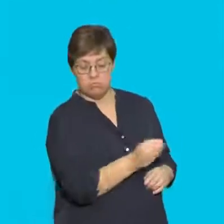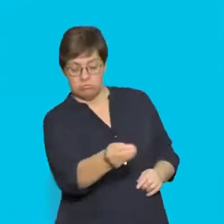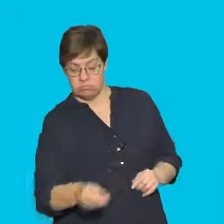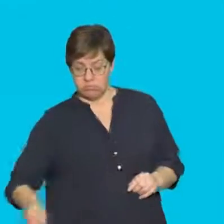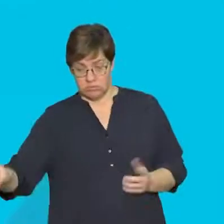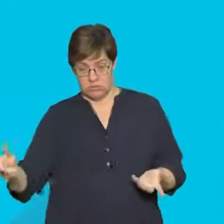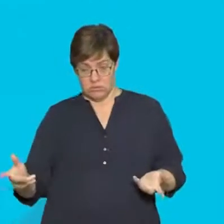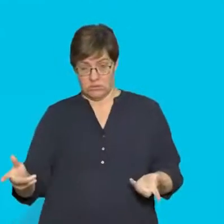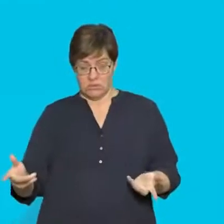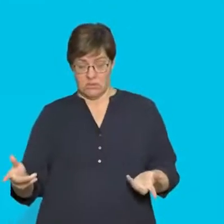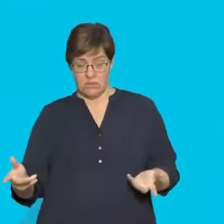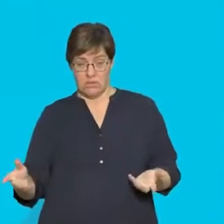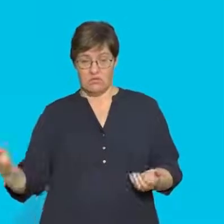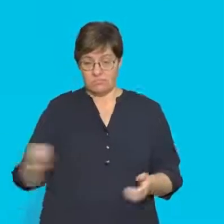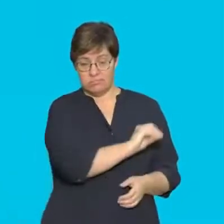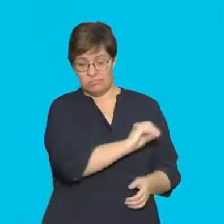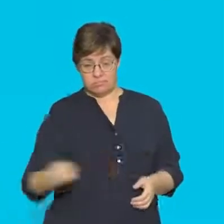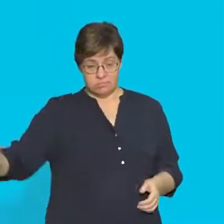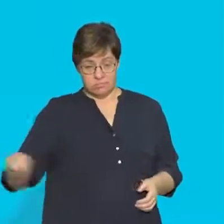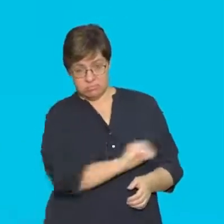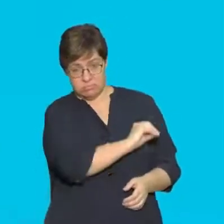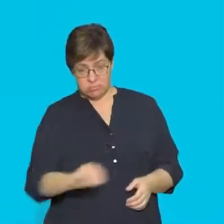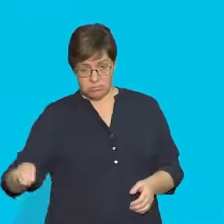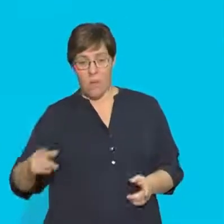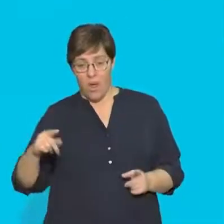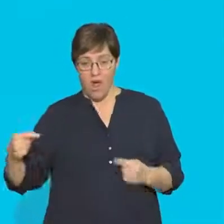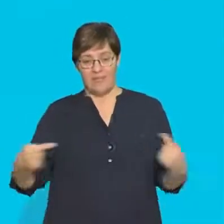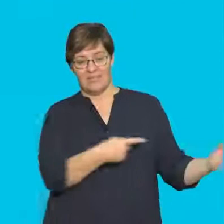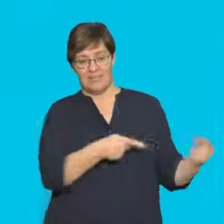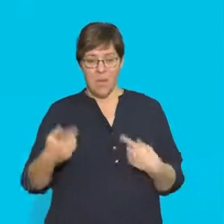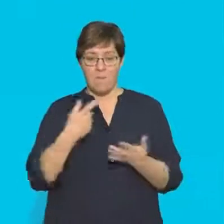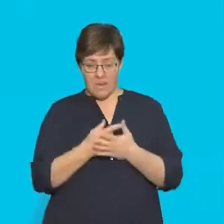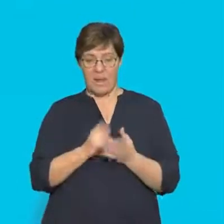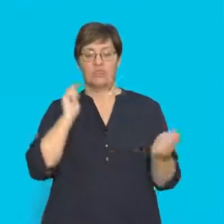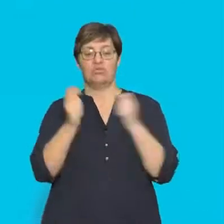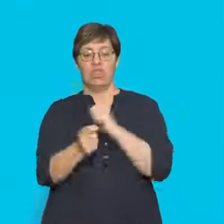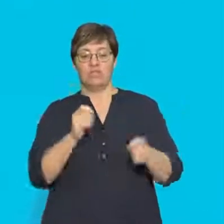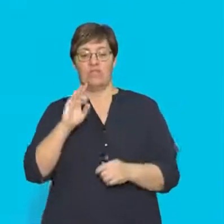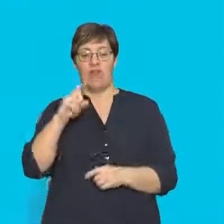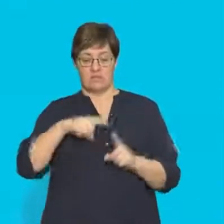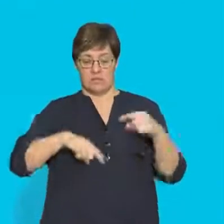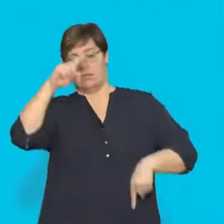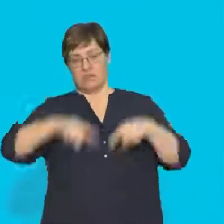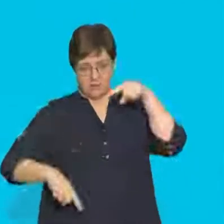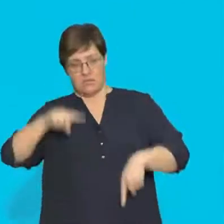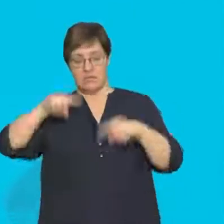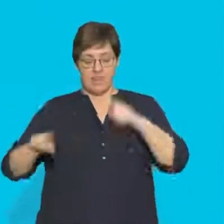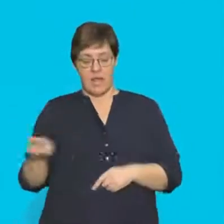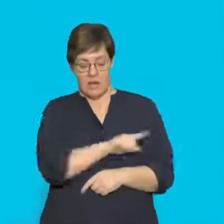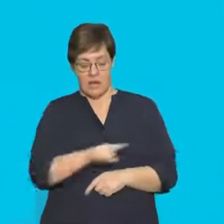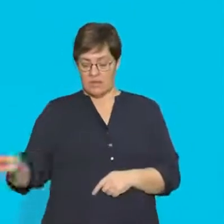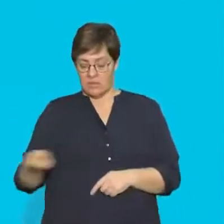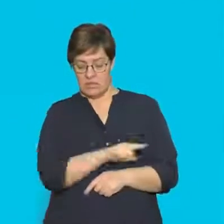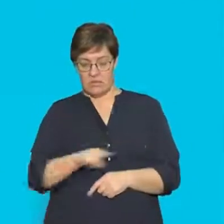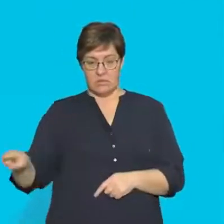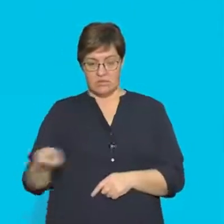then it's going to have a change in magnetic flux. And so when we move the magnet into the coil and out of the